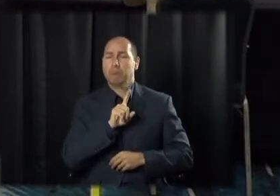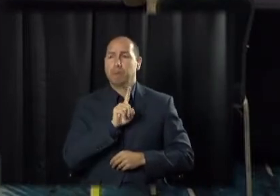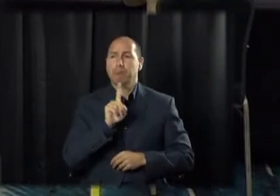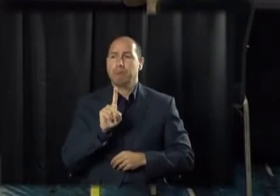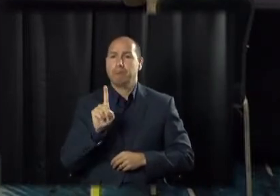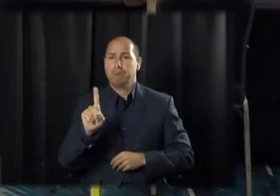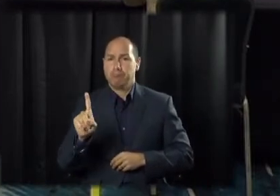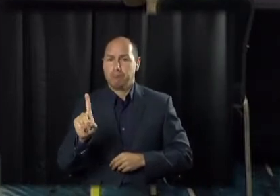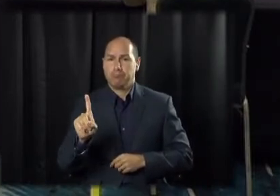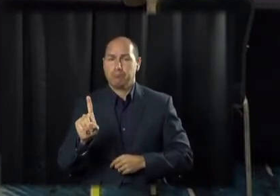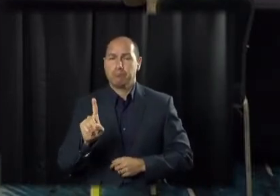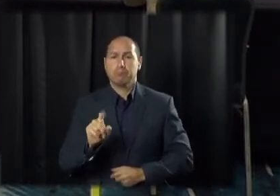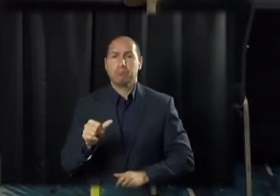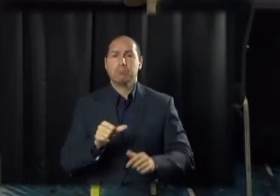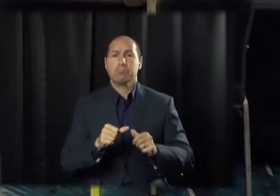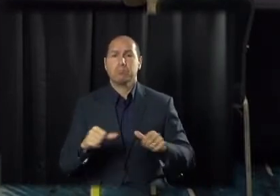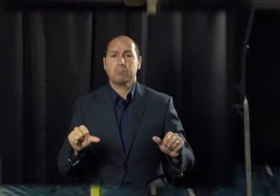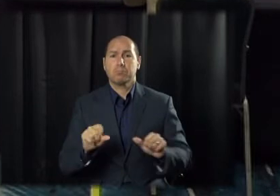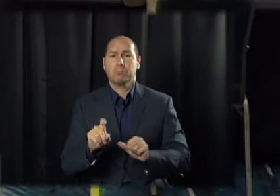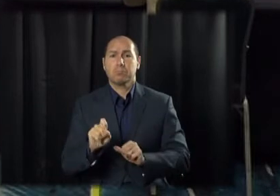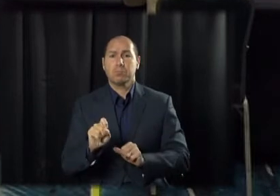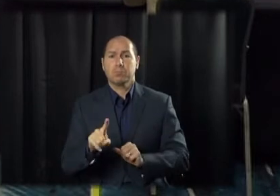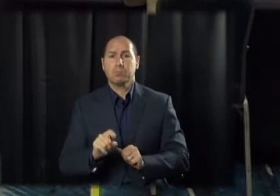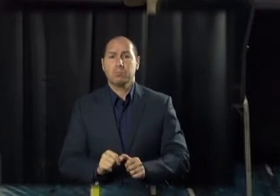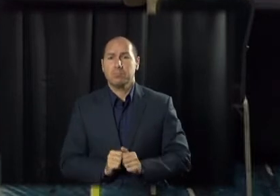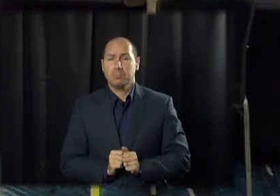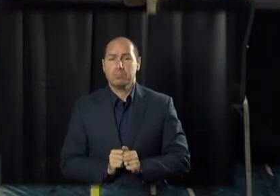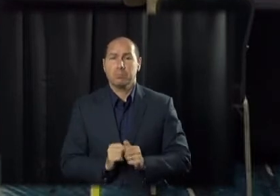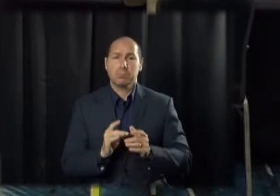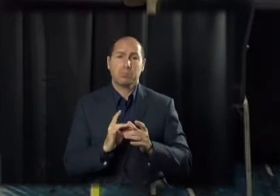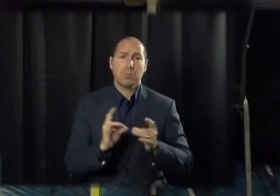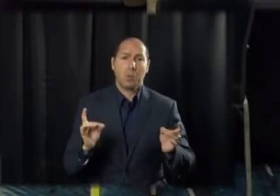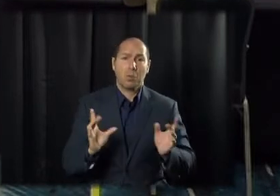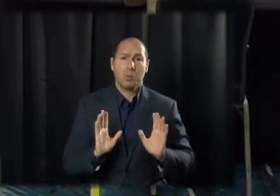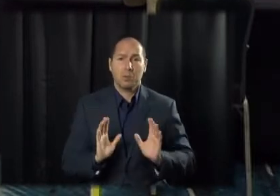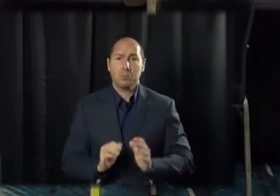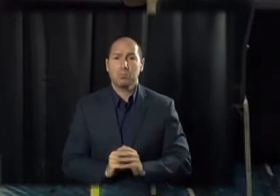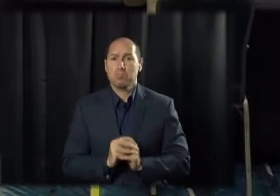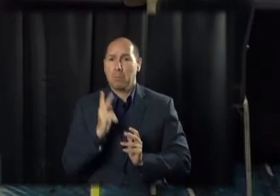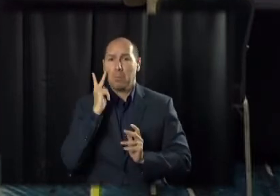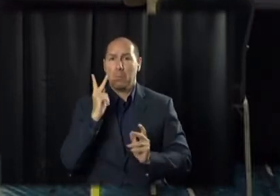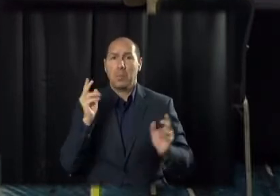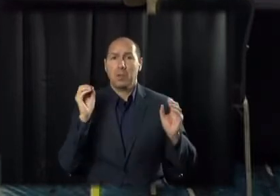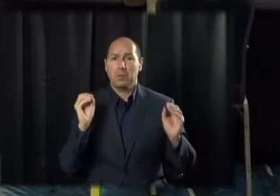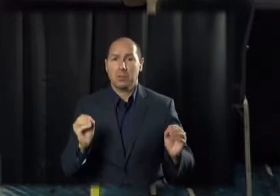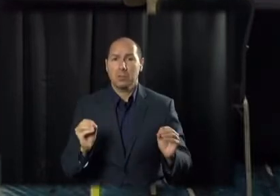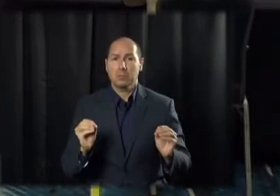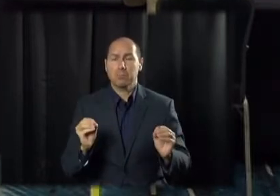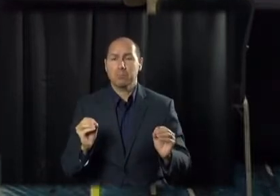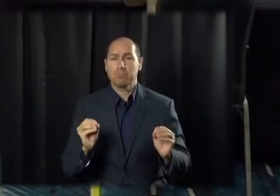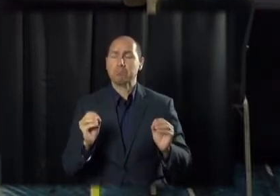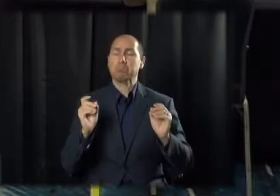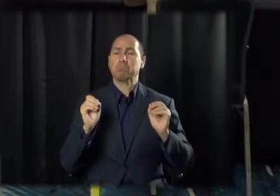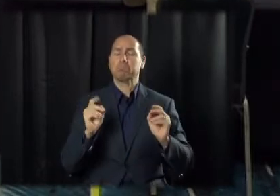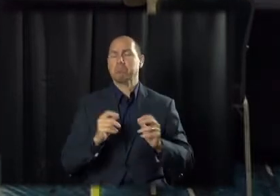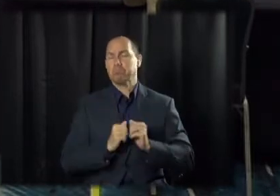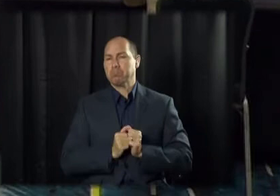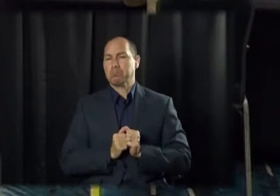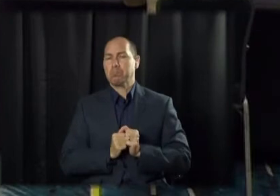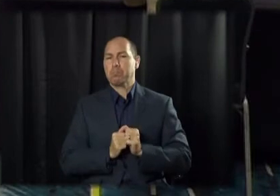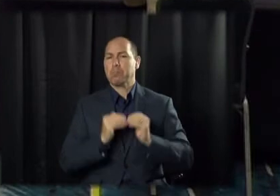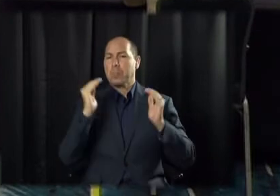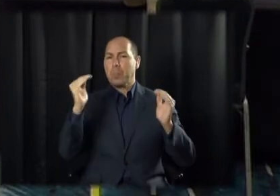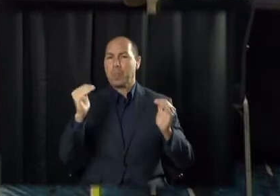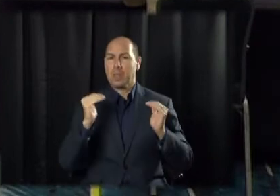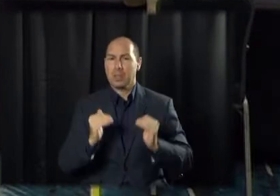Any public questions or comments? I don't see any. So why don't we move to the